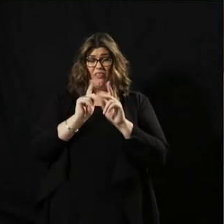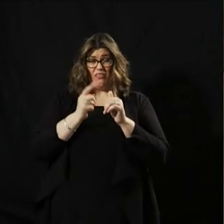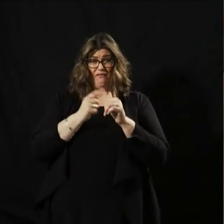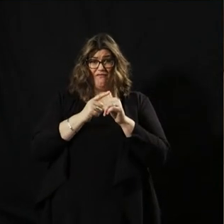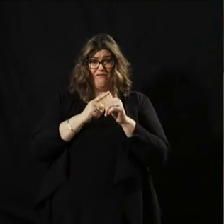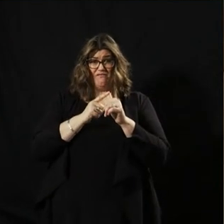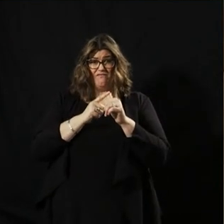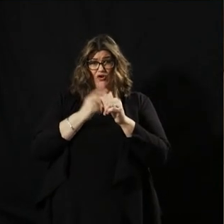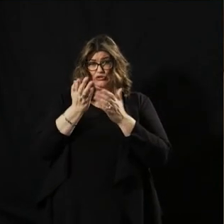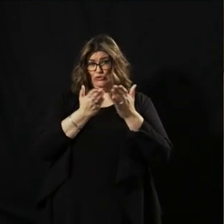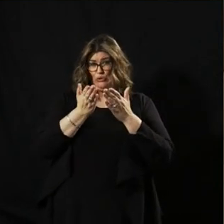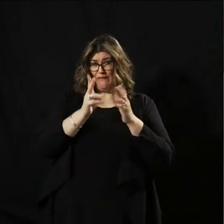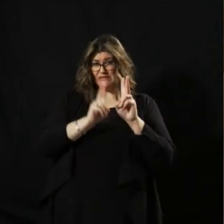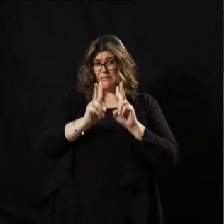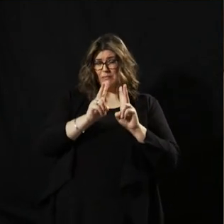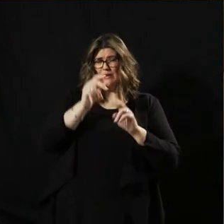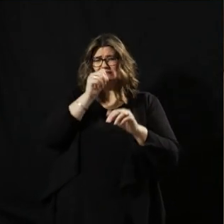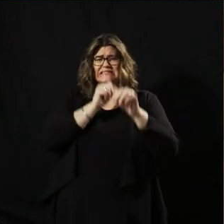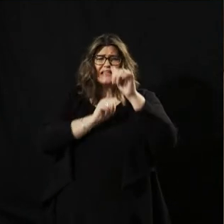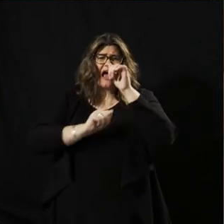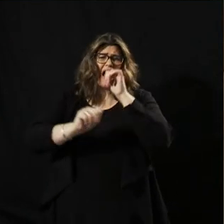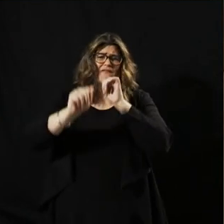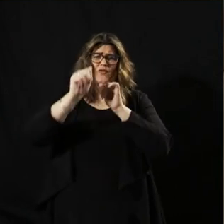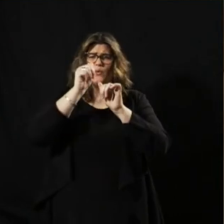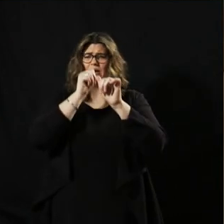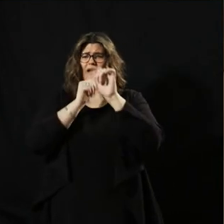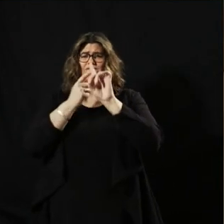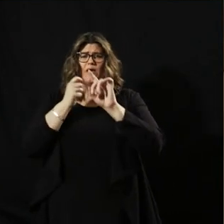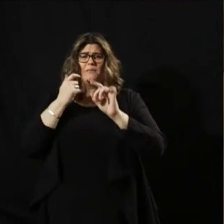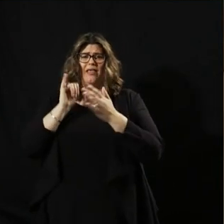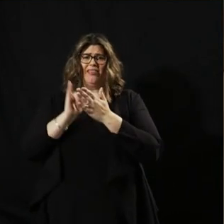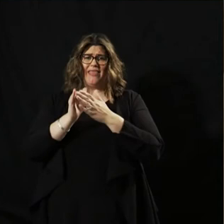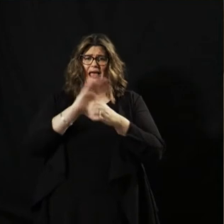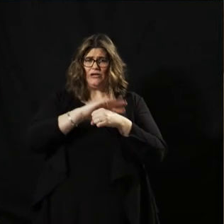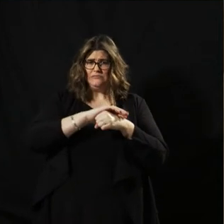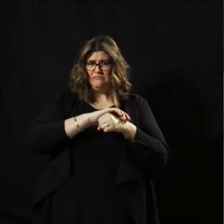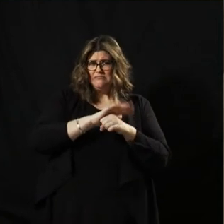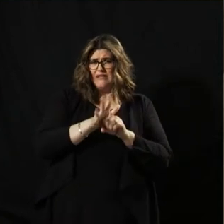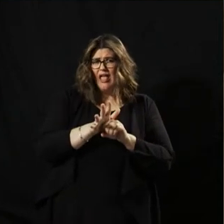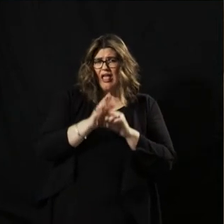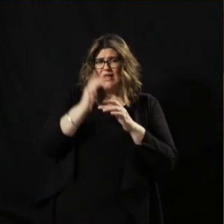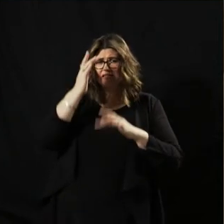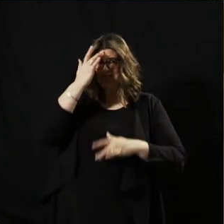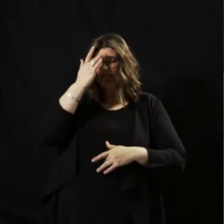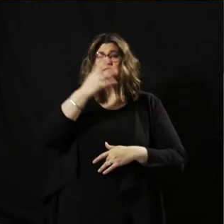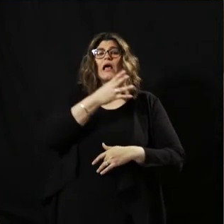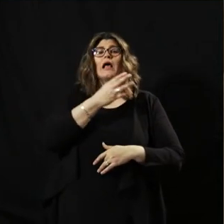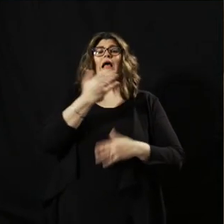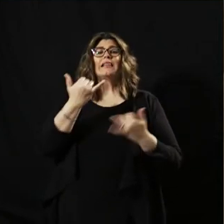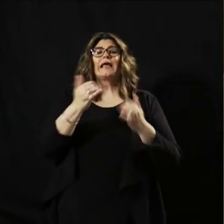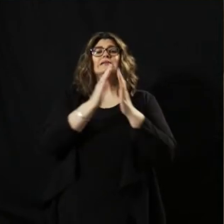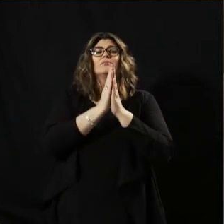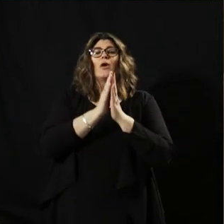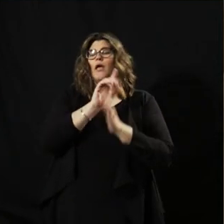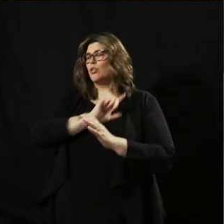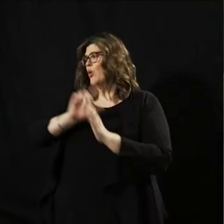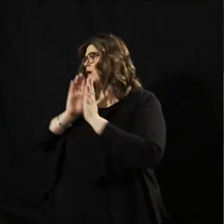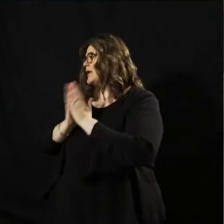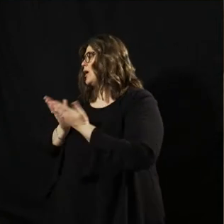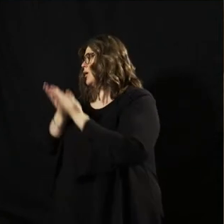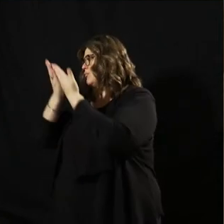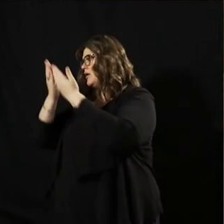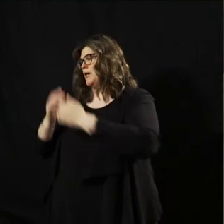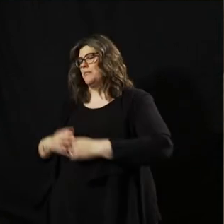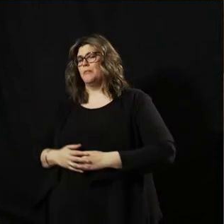service to those suffering from the coronavirus disease. Let us pray to the Lord. Lord, hear our